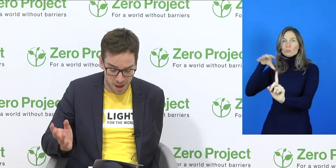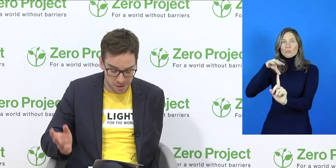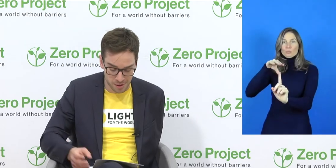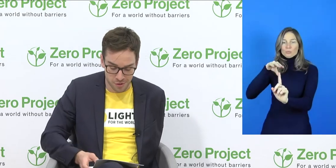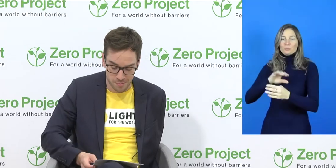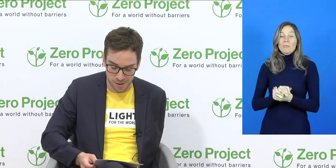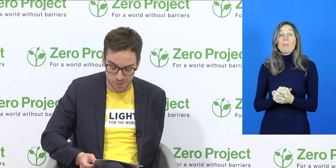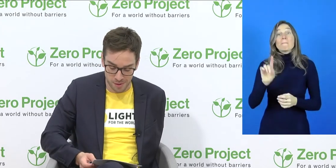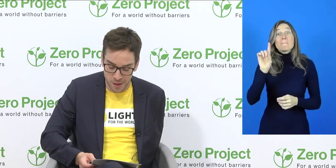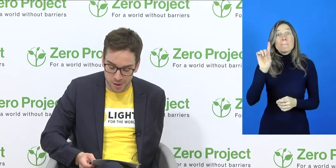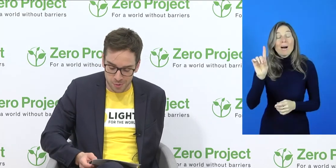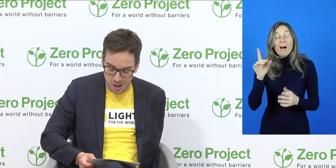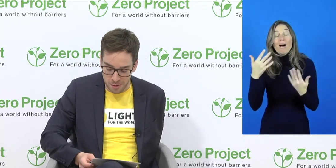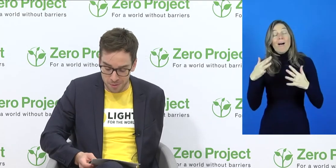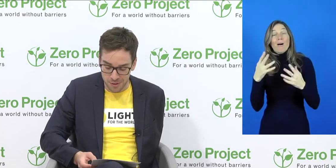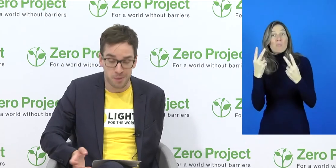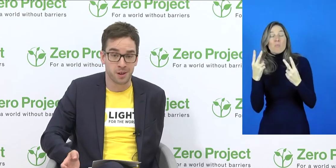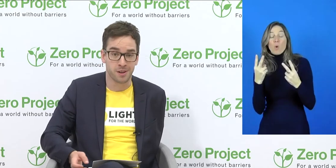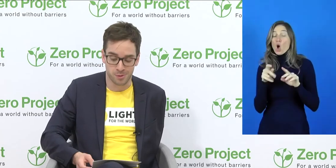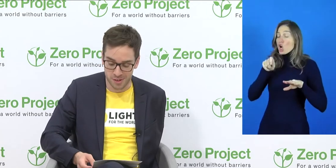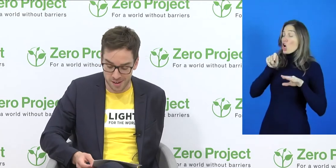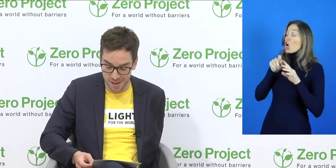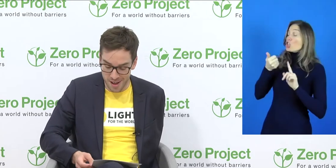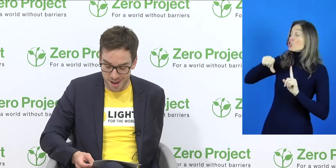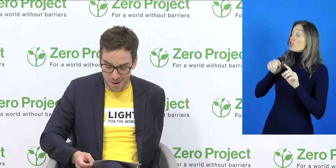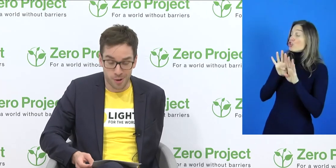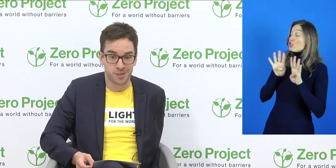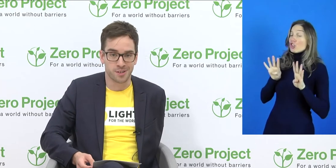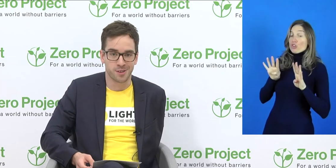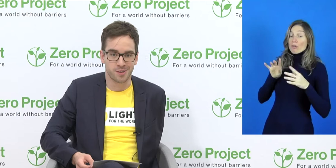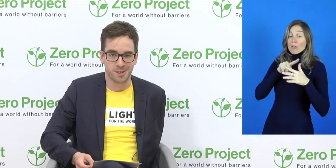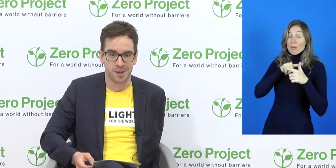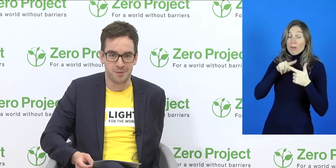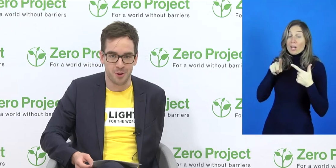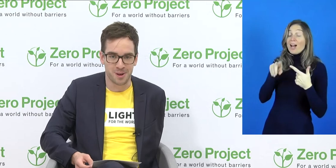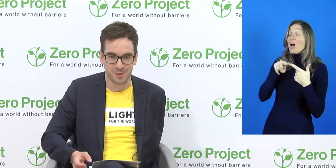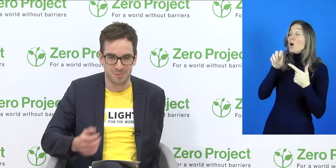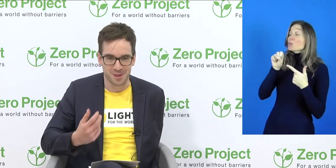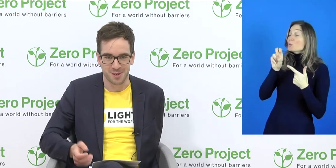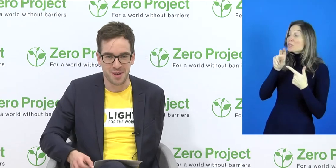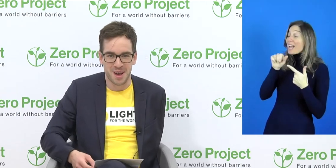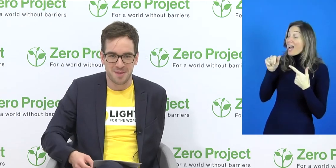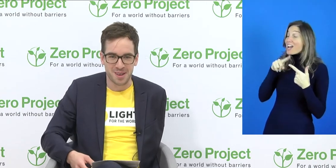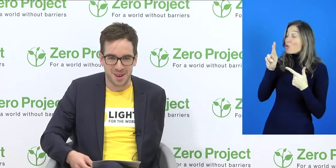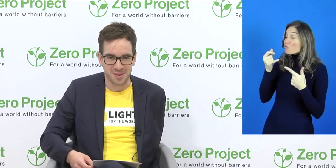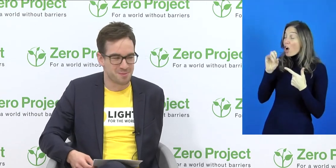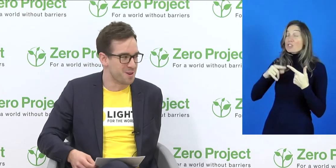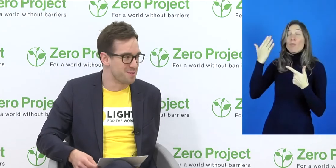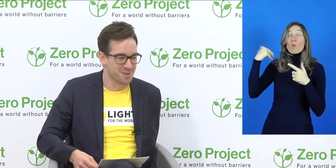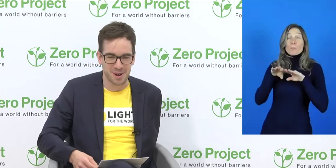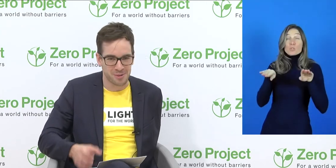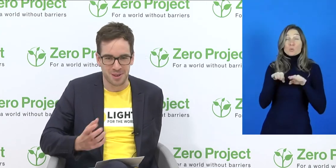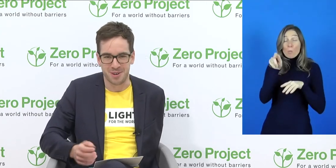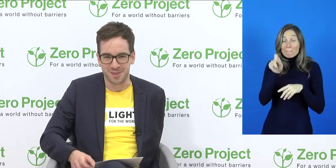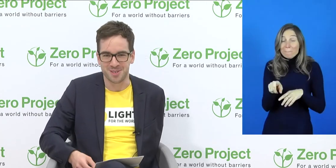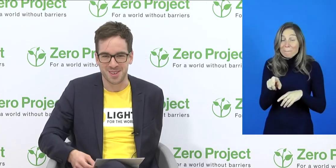from Haben Girma to the UK Paralympic champion Susanna Rogers. She's a former swimmer, so myself as a Paralympian